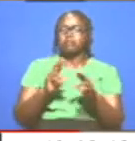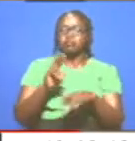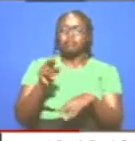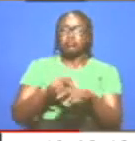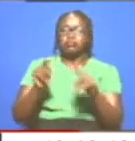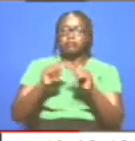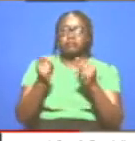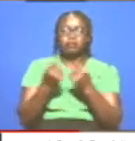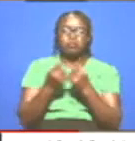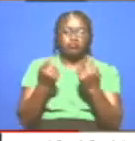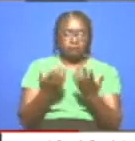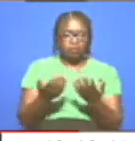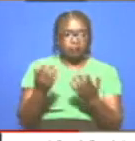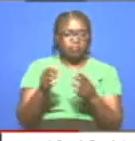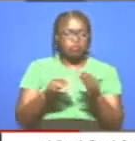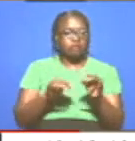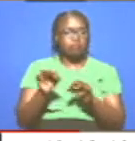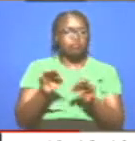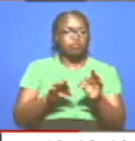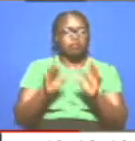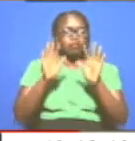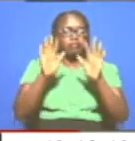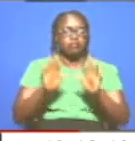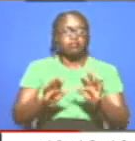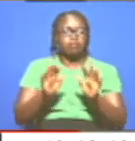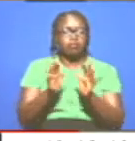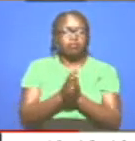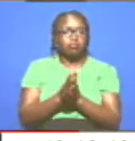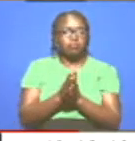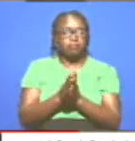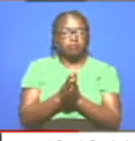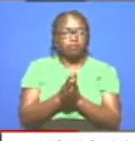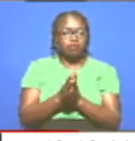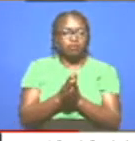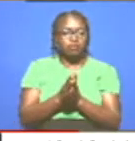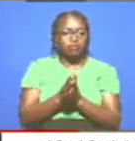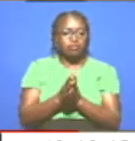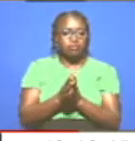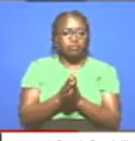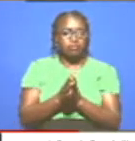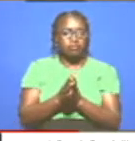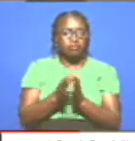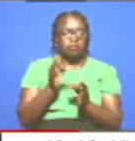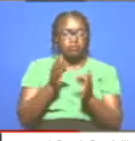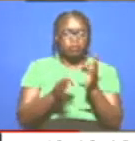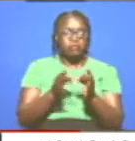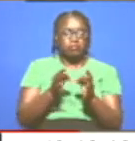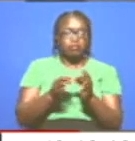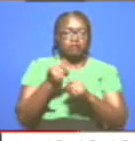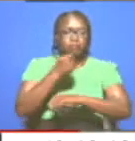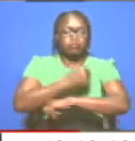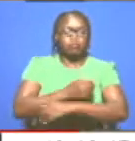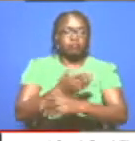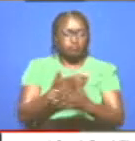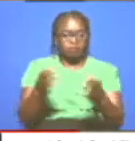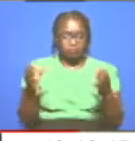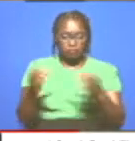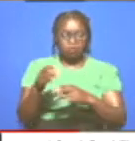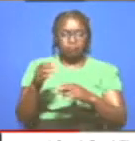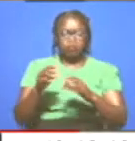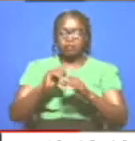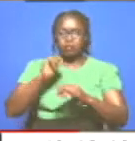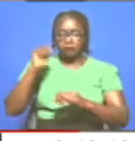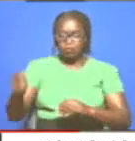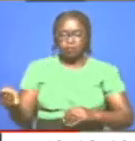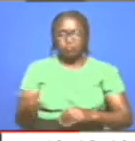were explaining that it's important, and like Kennedy had highlighted, that if you move from schools cricket, you move on to club cricket, then there must be